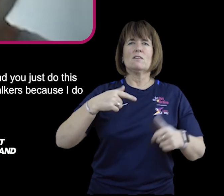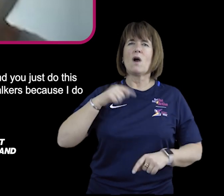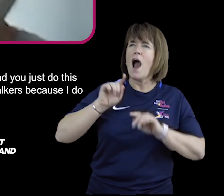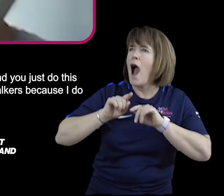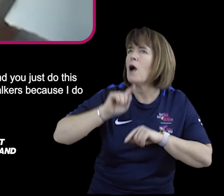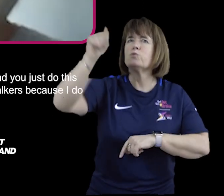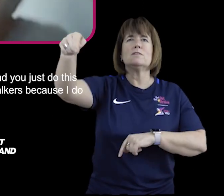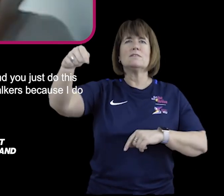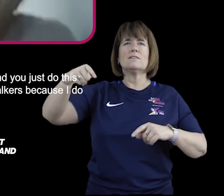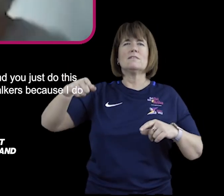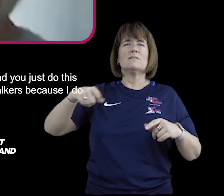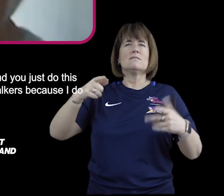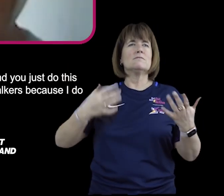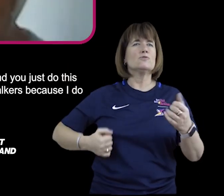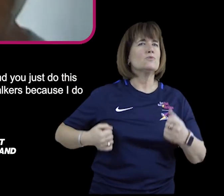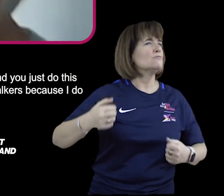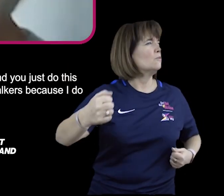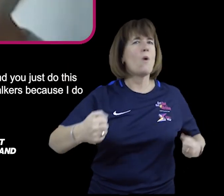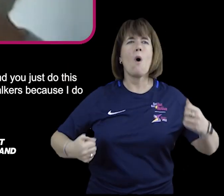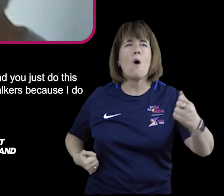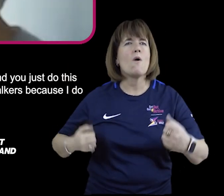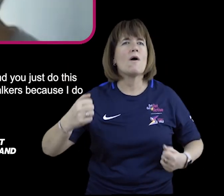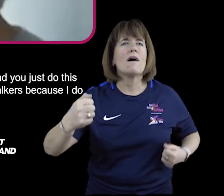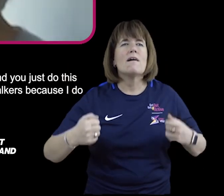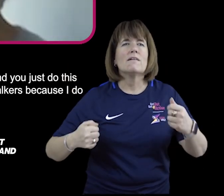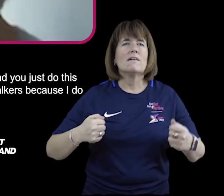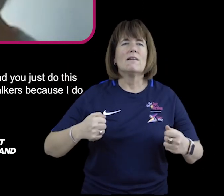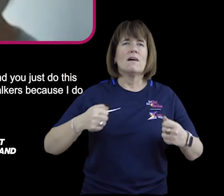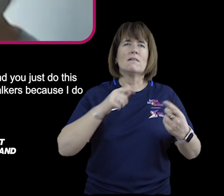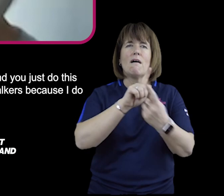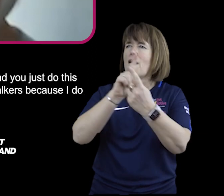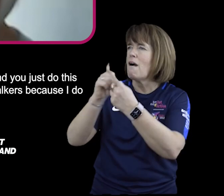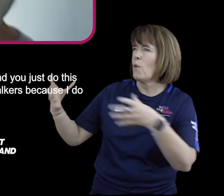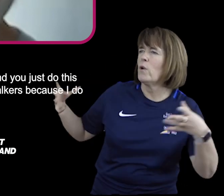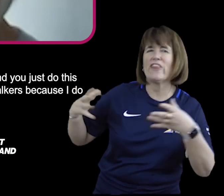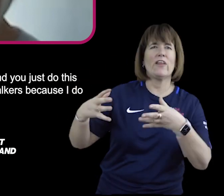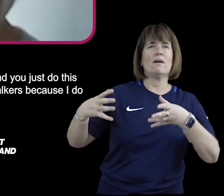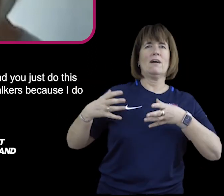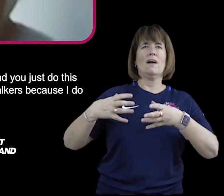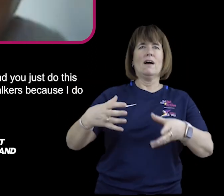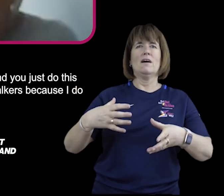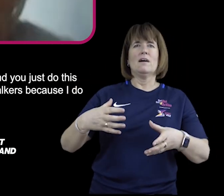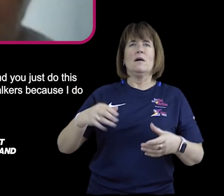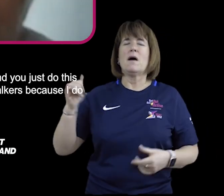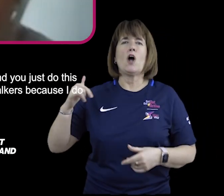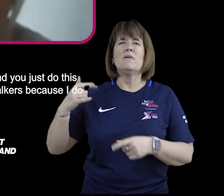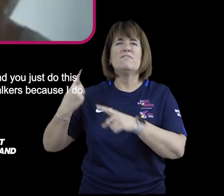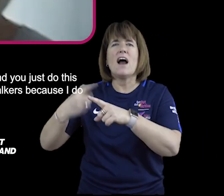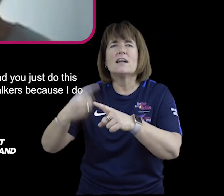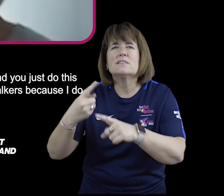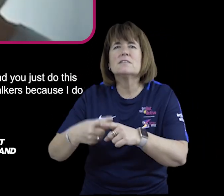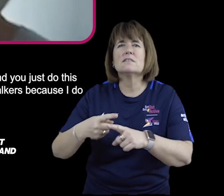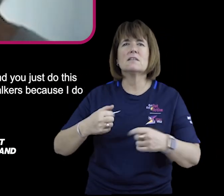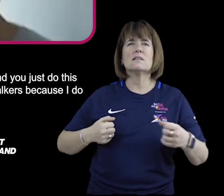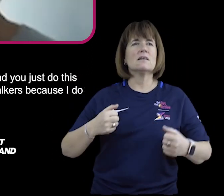feel so great. You go out there and you just do this walk, and you've got all these other people with you. They might not be the fastest of walkers because